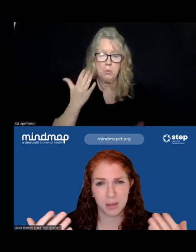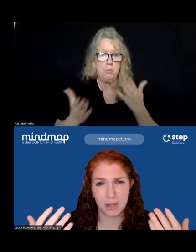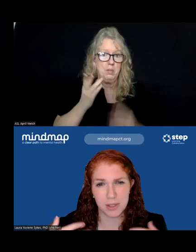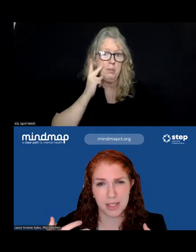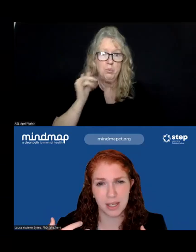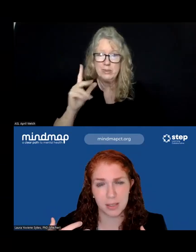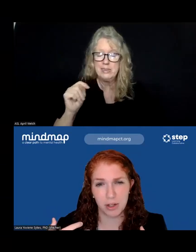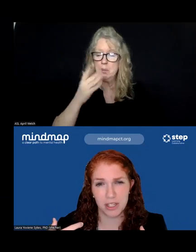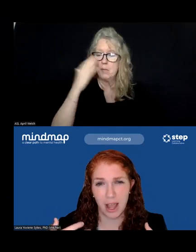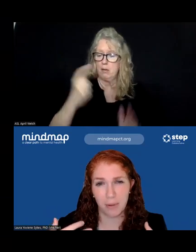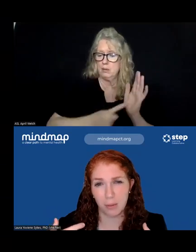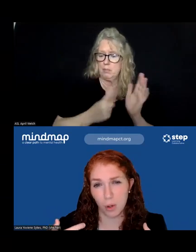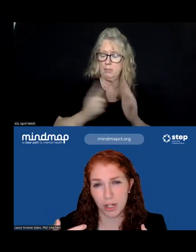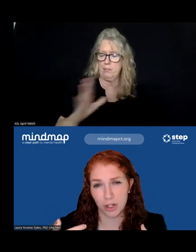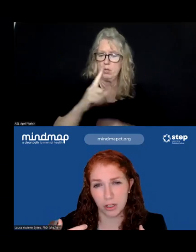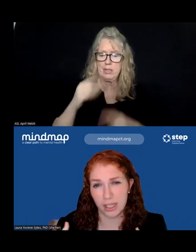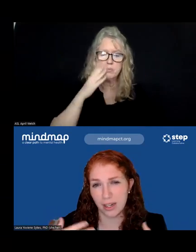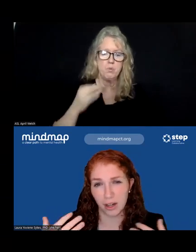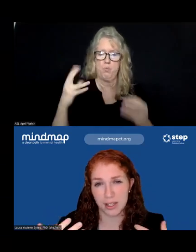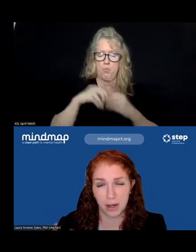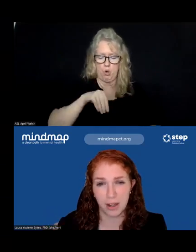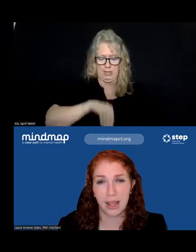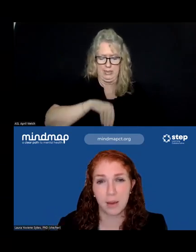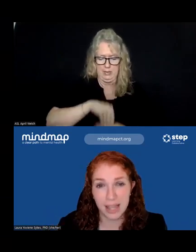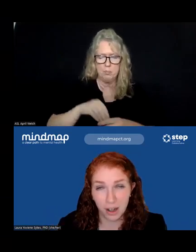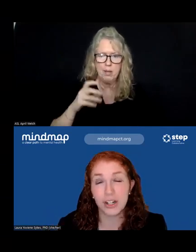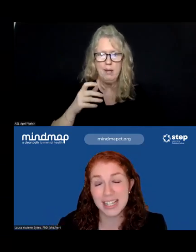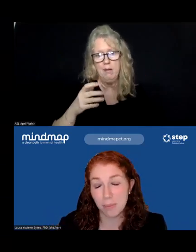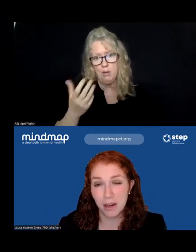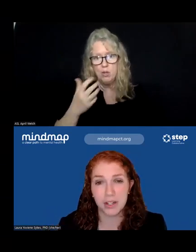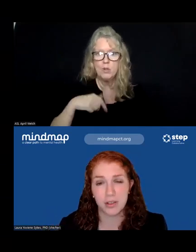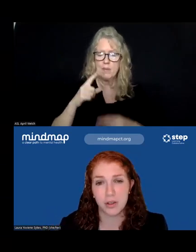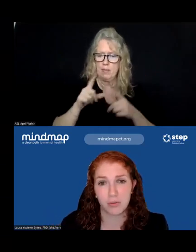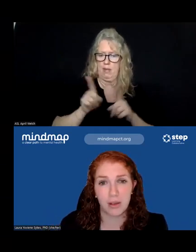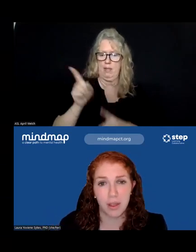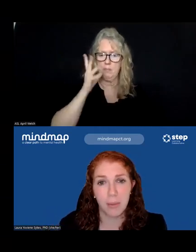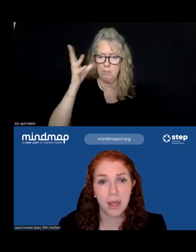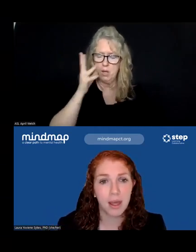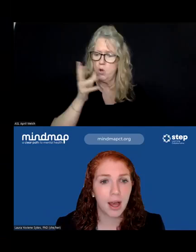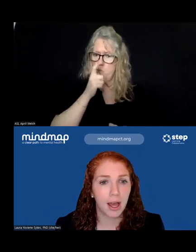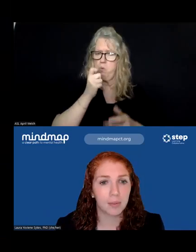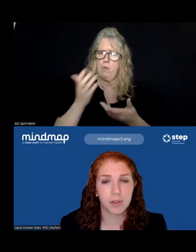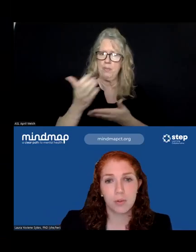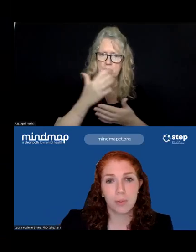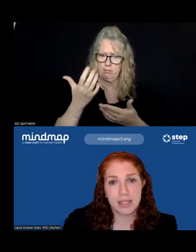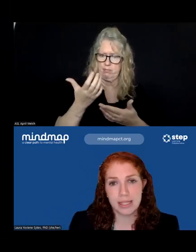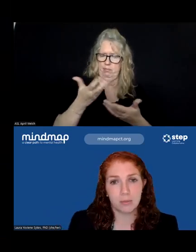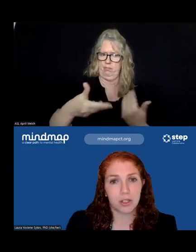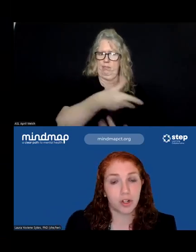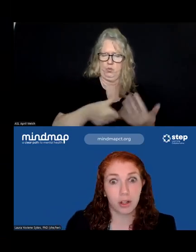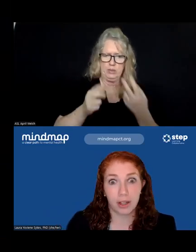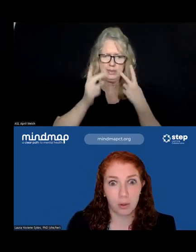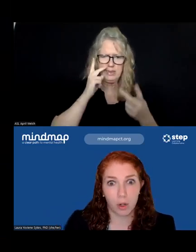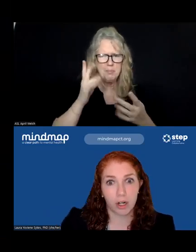it, because sometimes these experiences are happening more internally and aren't as apparent to those around them. So you might see